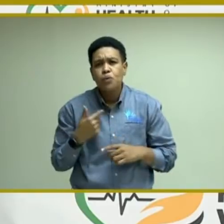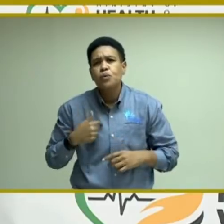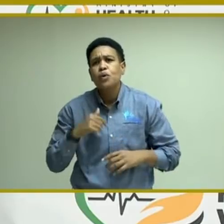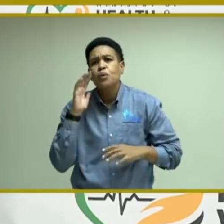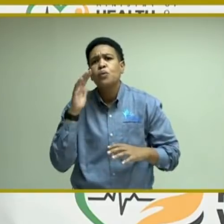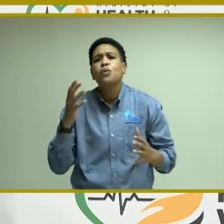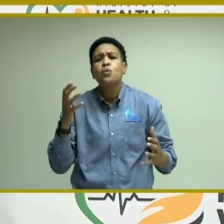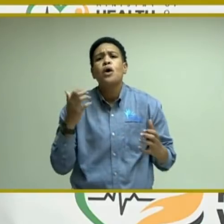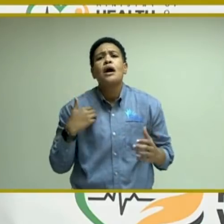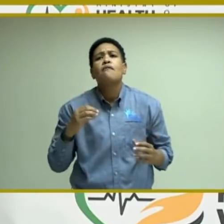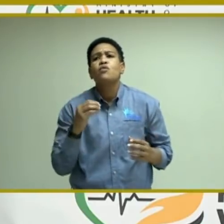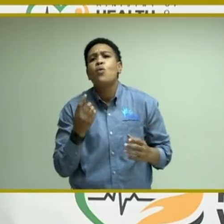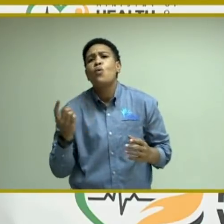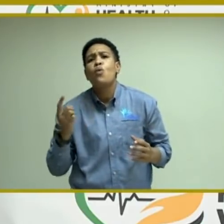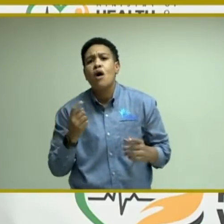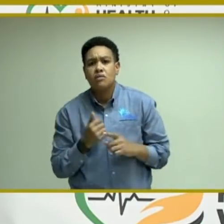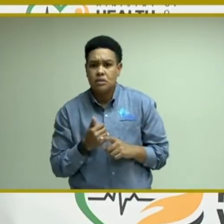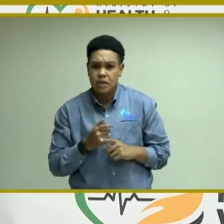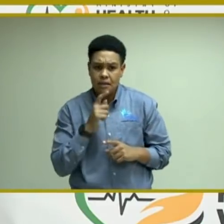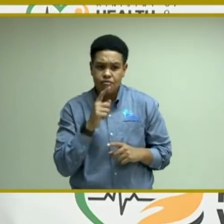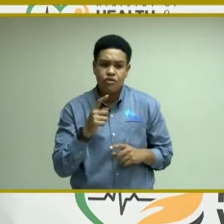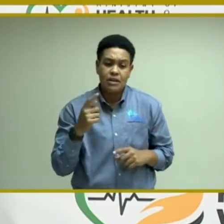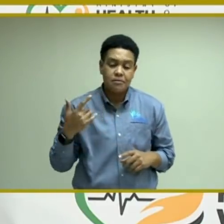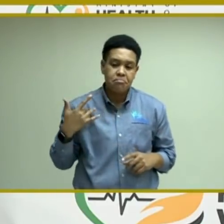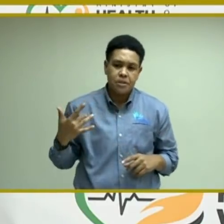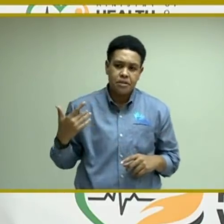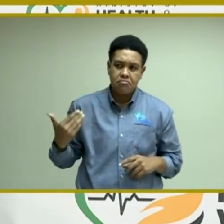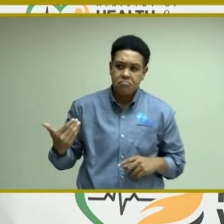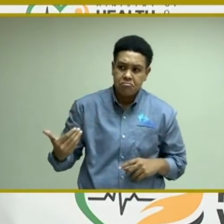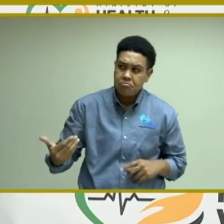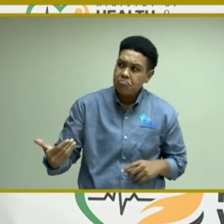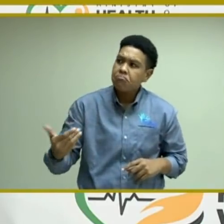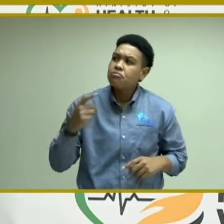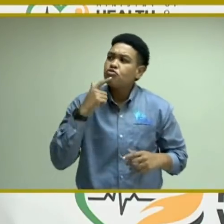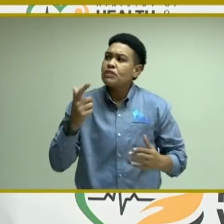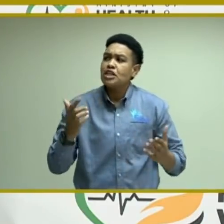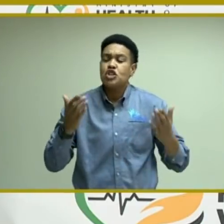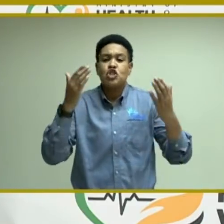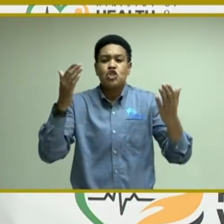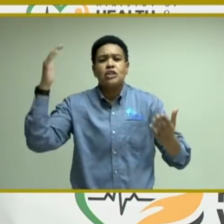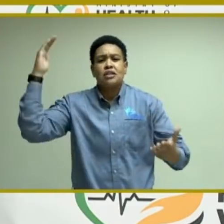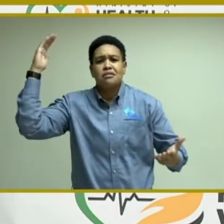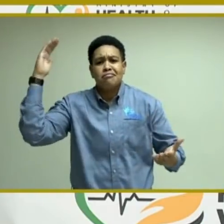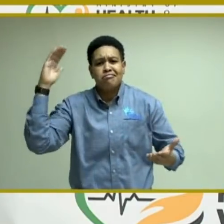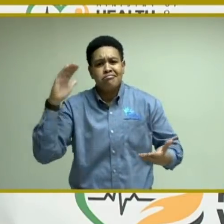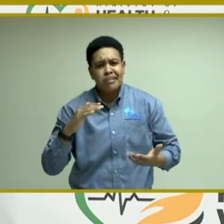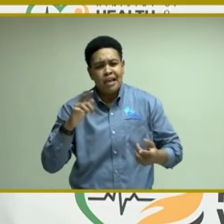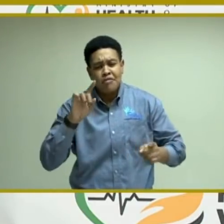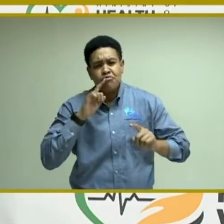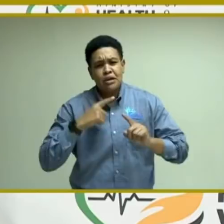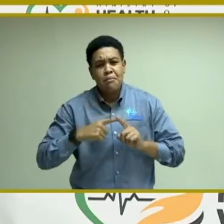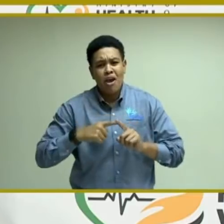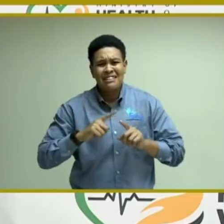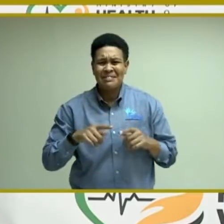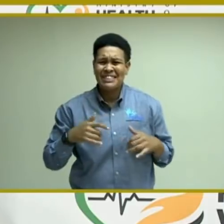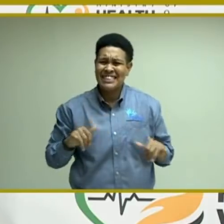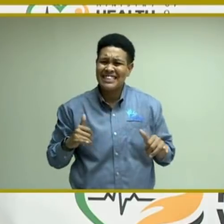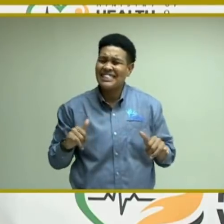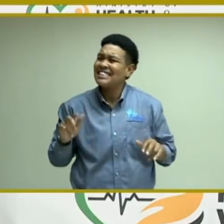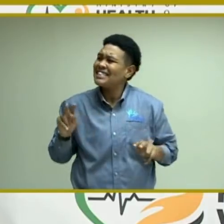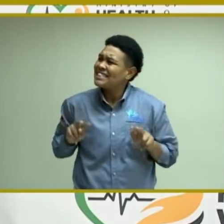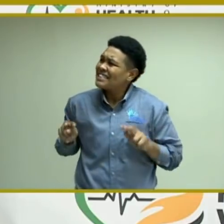like to have no one. The trend is suggesting that it is coming down, which is positive, but nevertheless still have